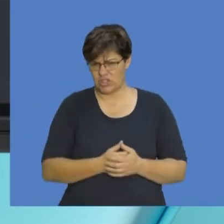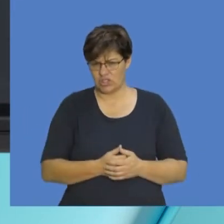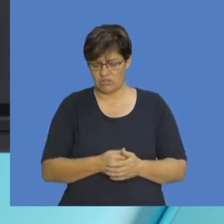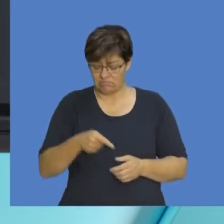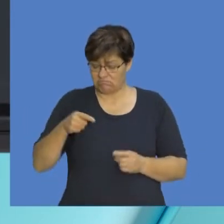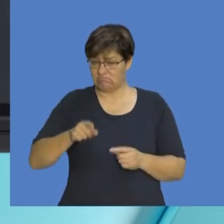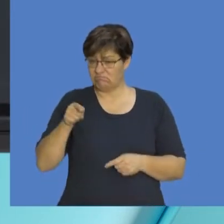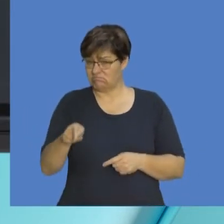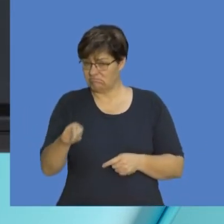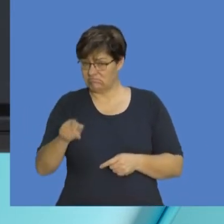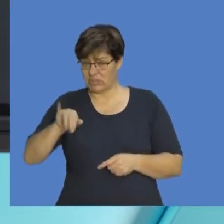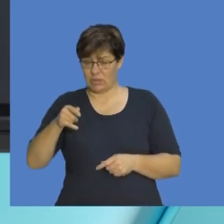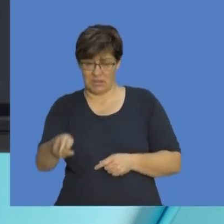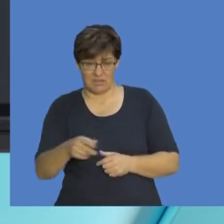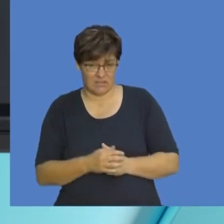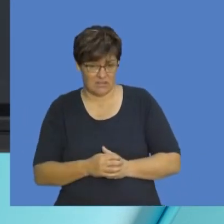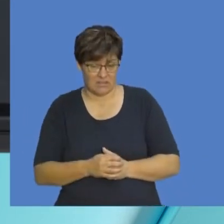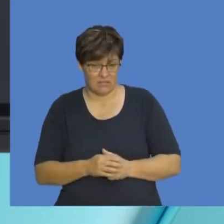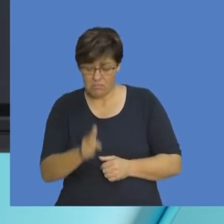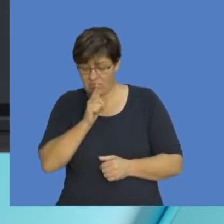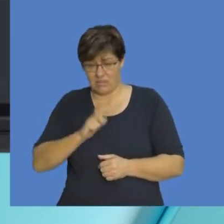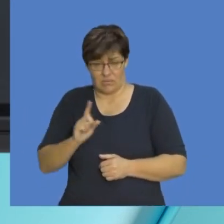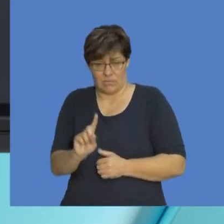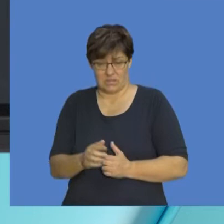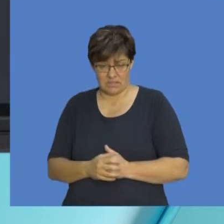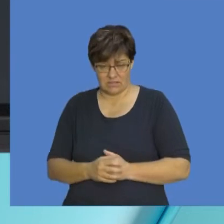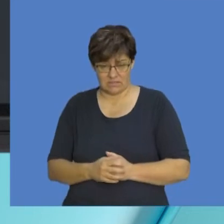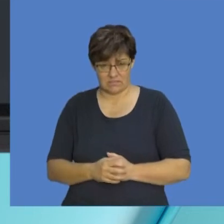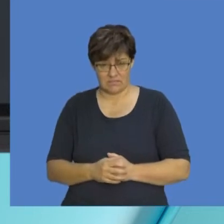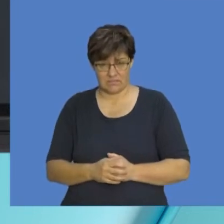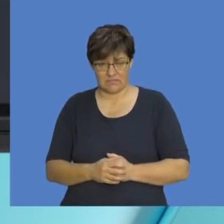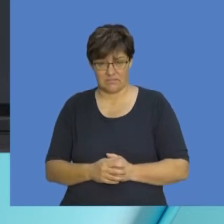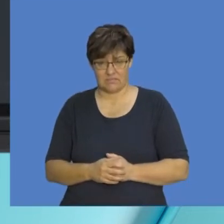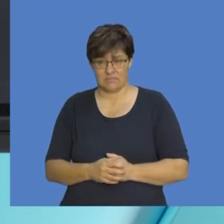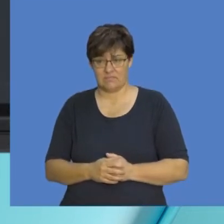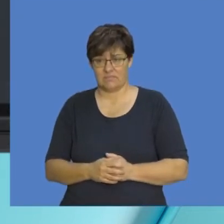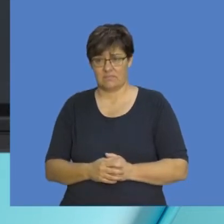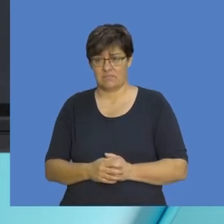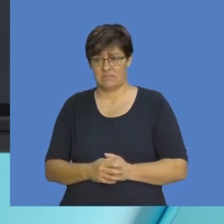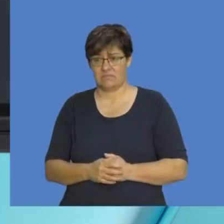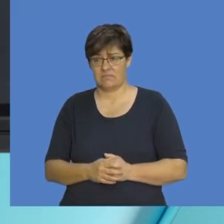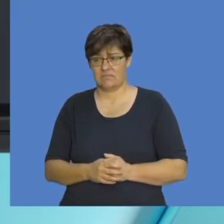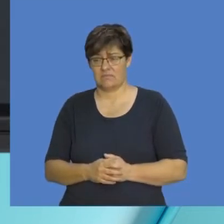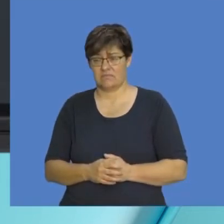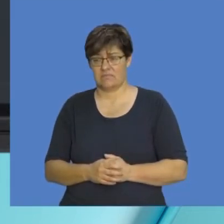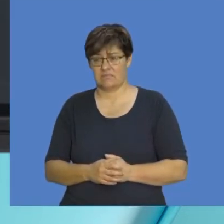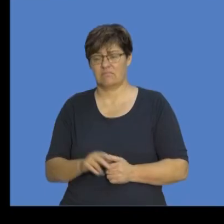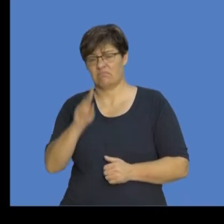range for Jamie? What will that tell us? Okay.